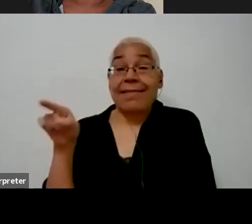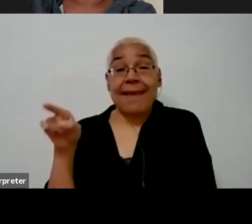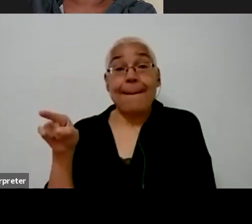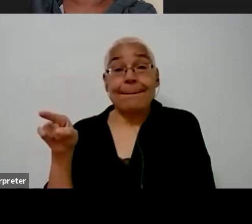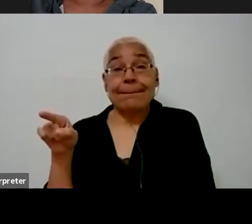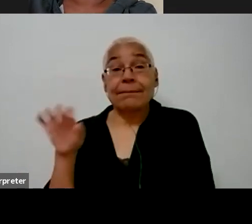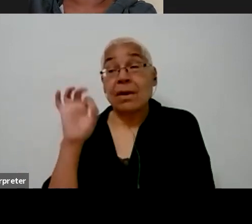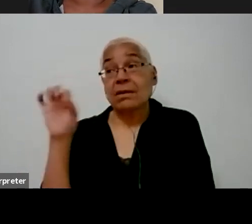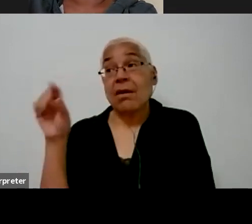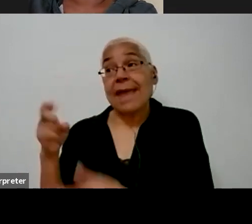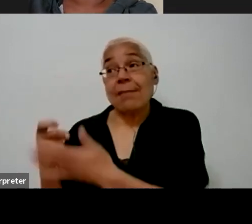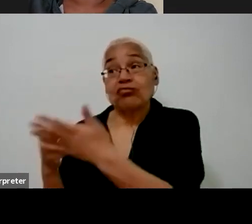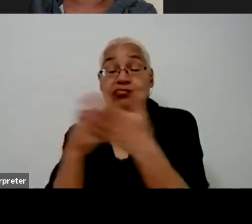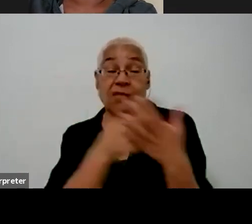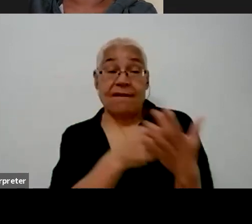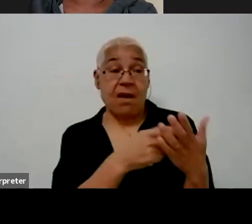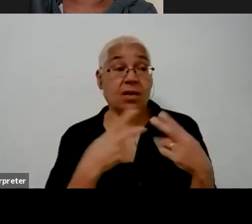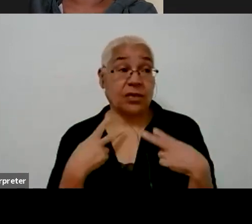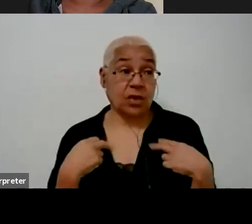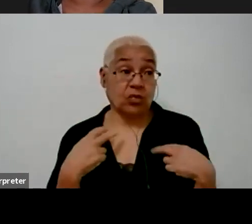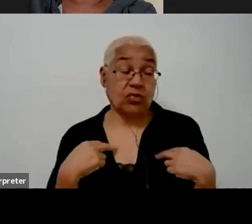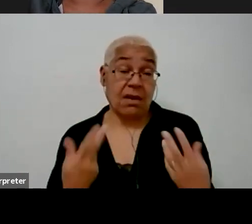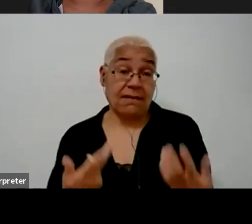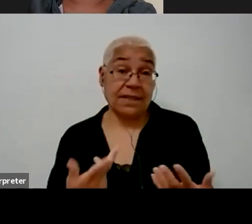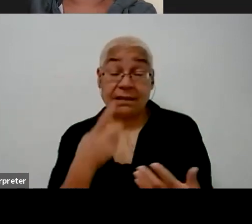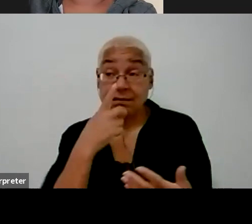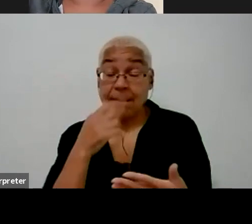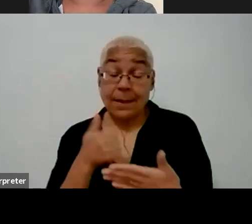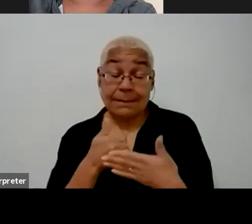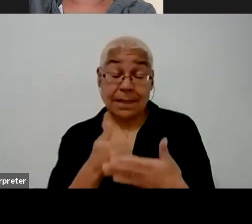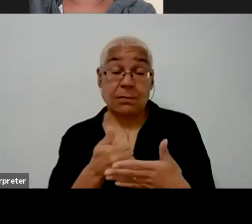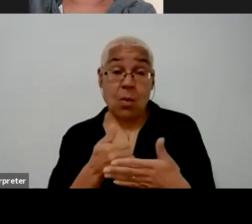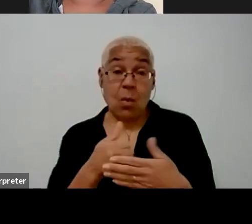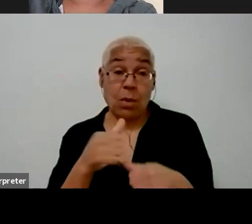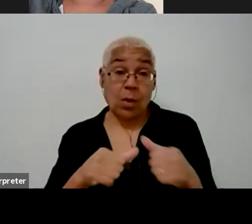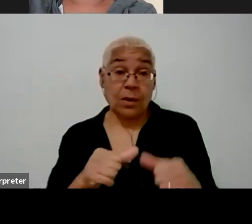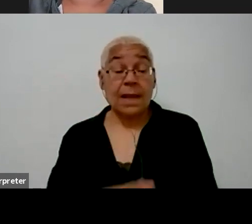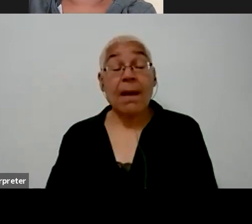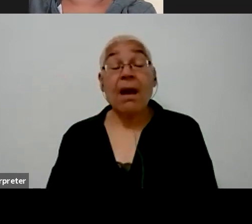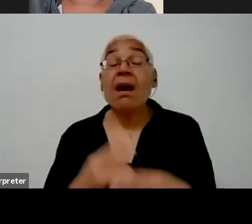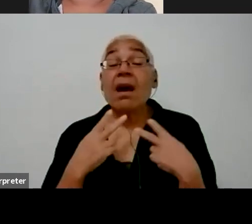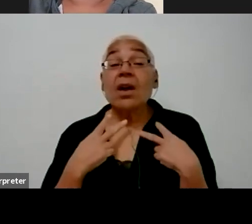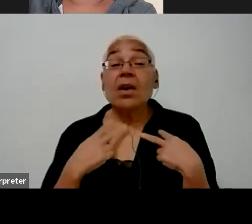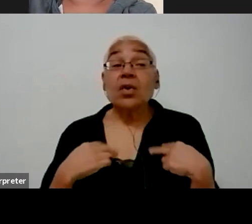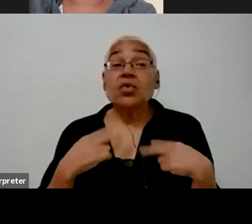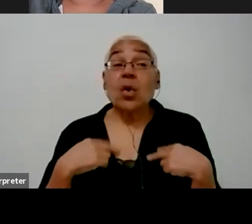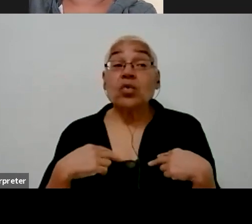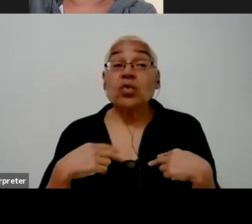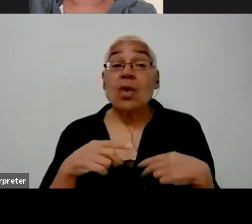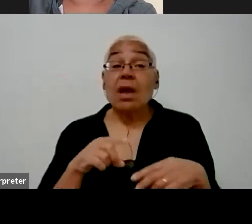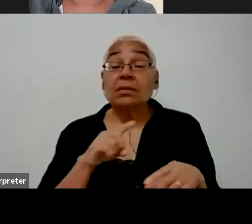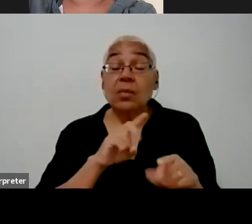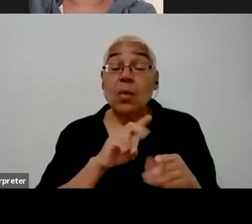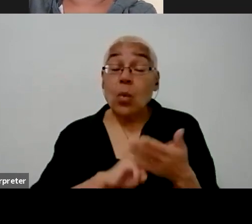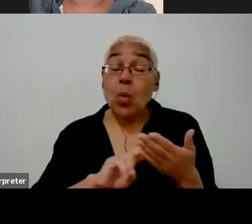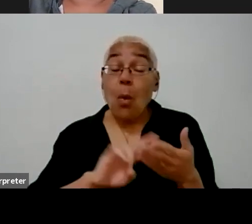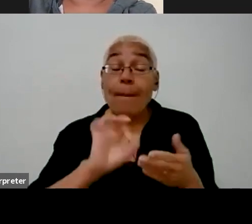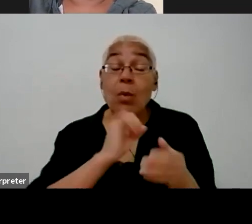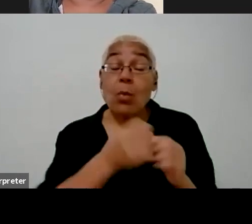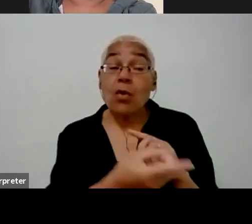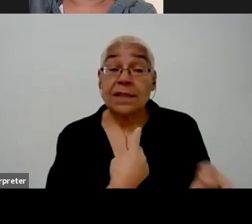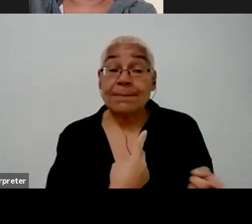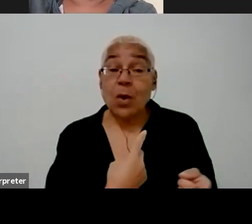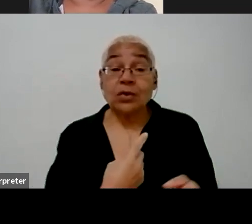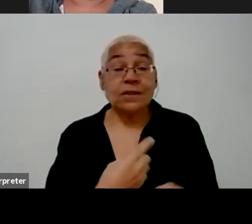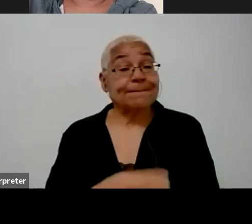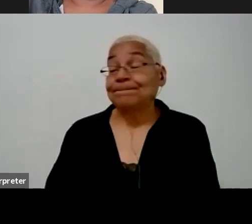well, and that might support the process. But you know, social care are pretty good. They do get back, and they will do that normally. No, they